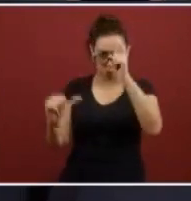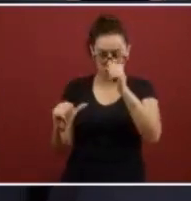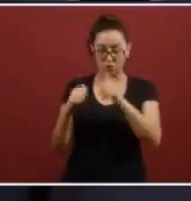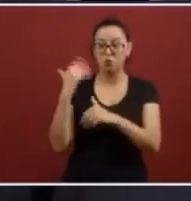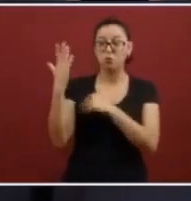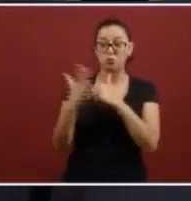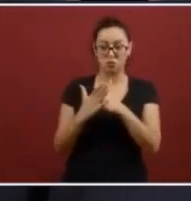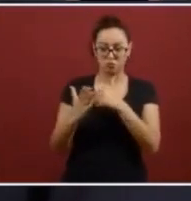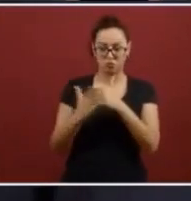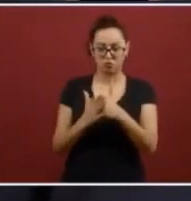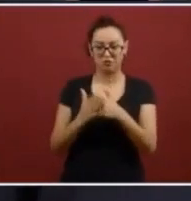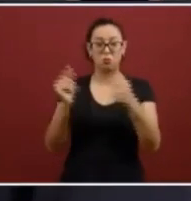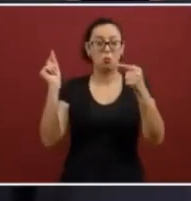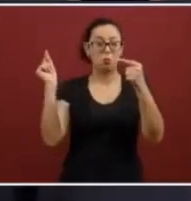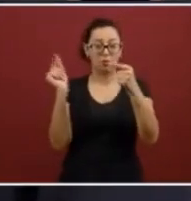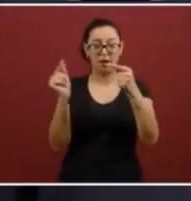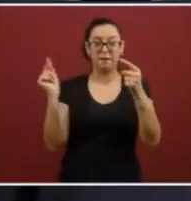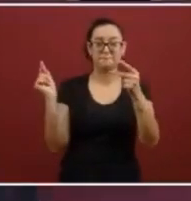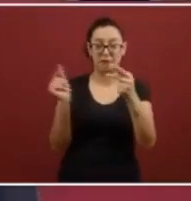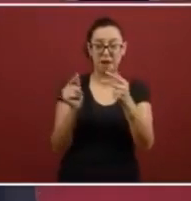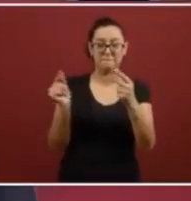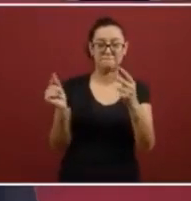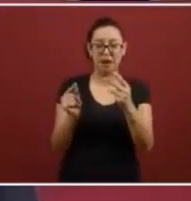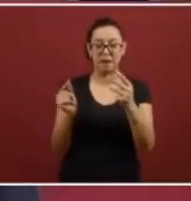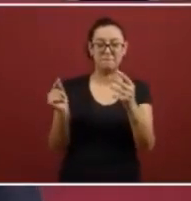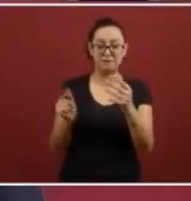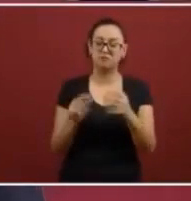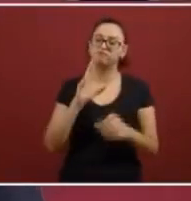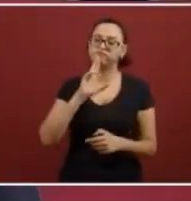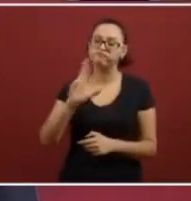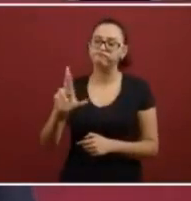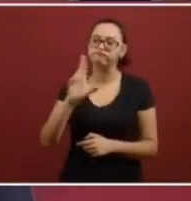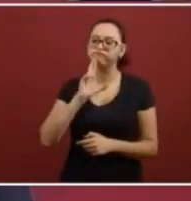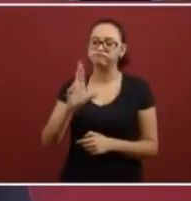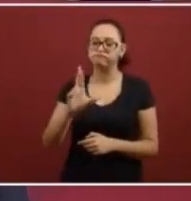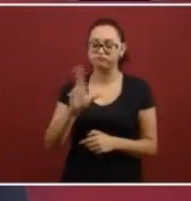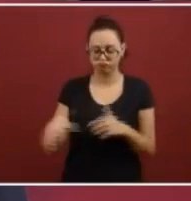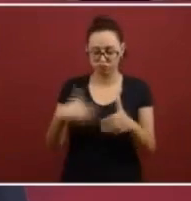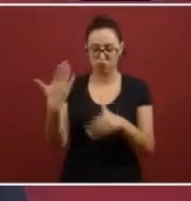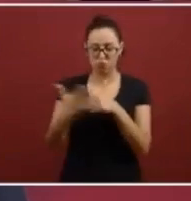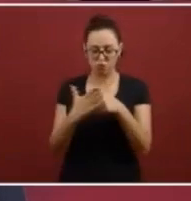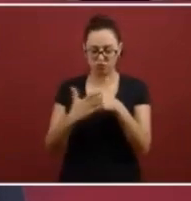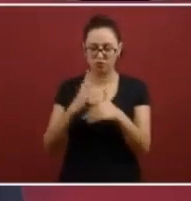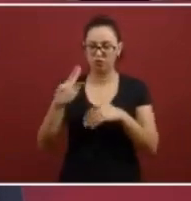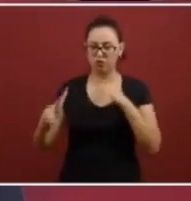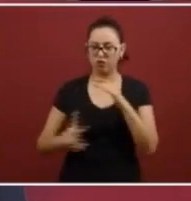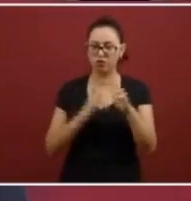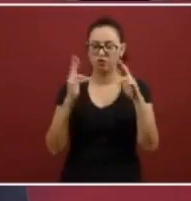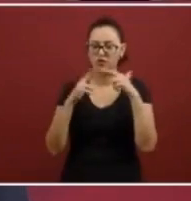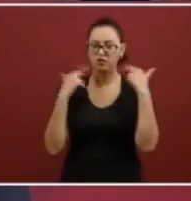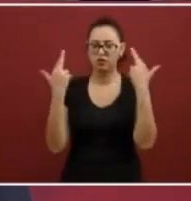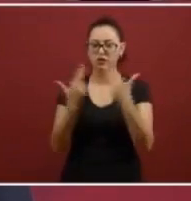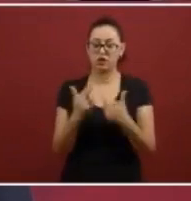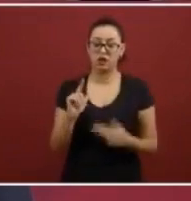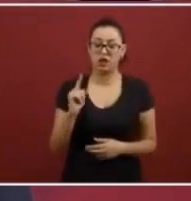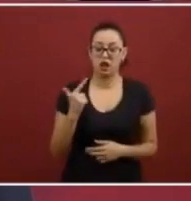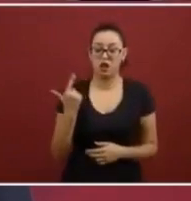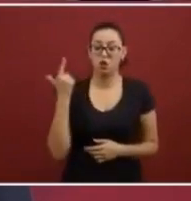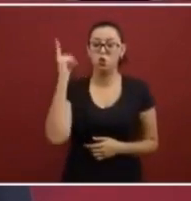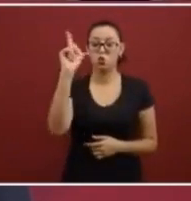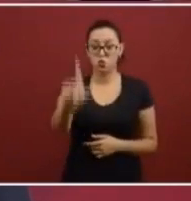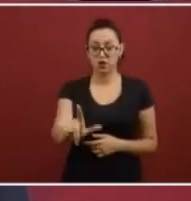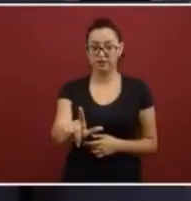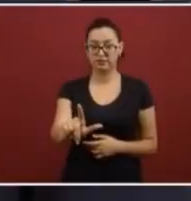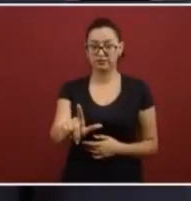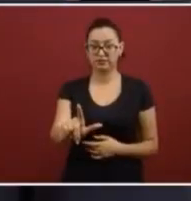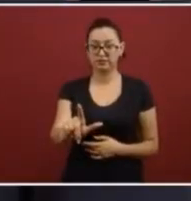giving a puntual. punctual written response, Y nos vamos a volver a reunir and we will reunite lunes on próximo. Monday,